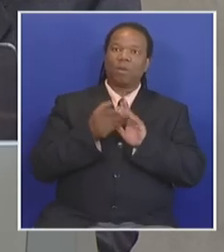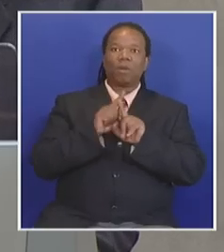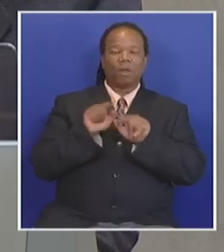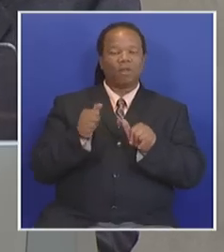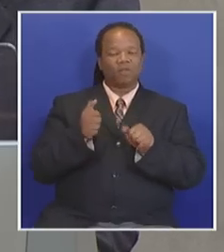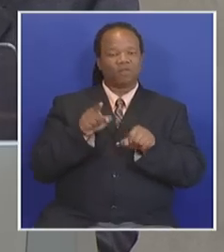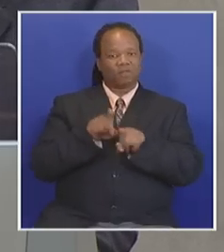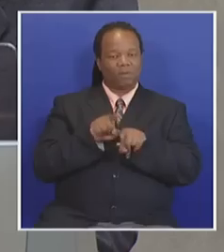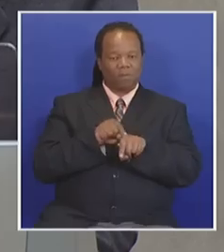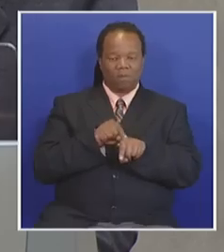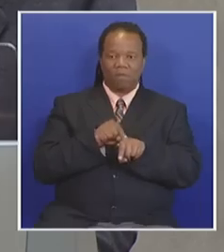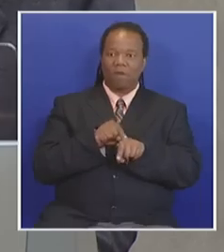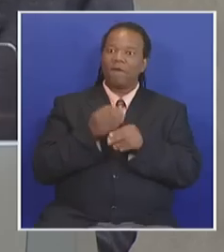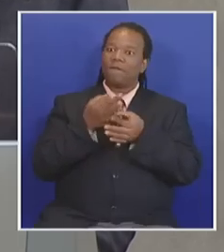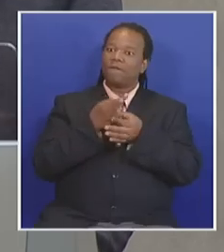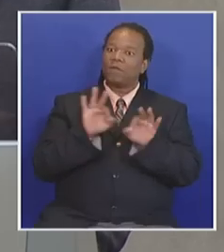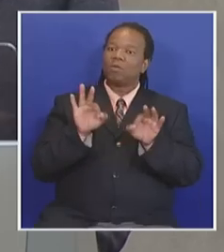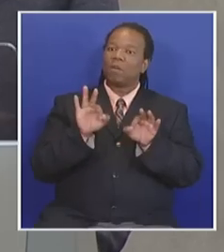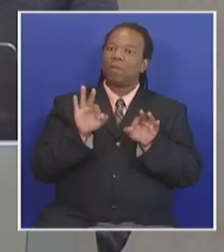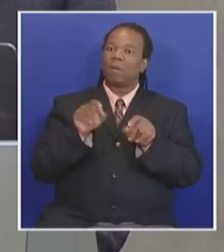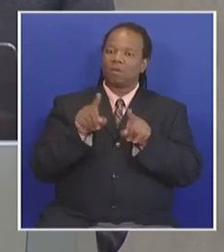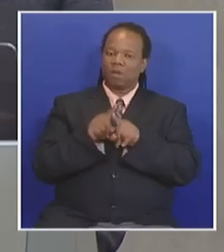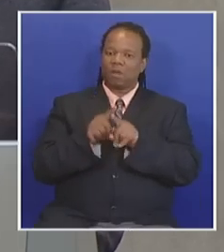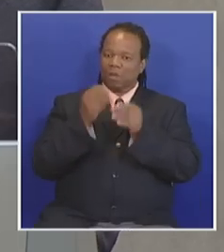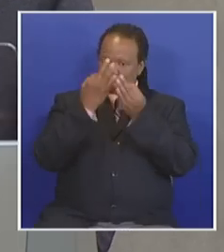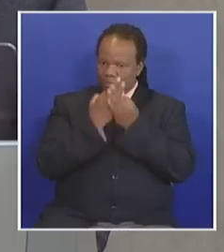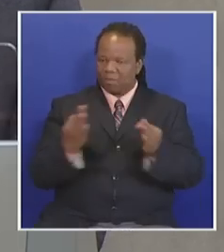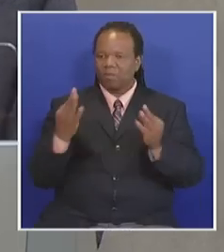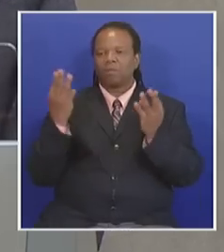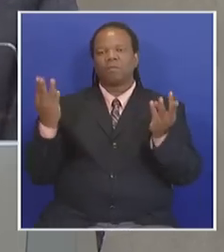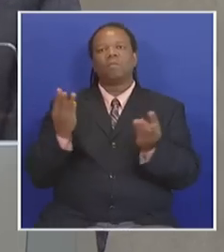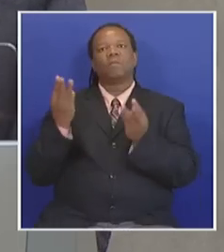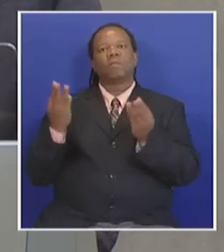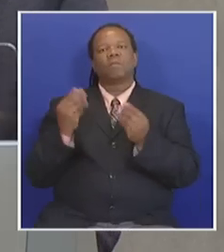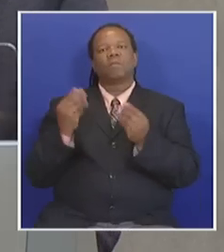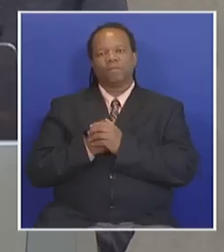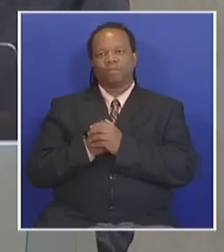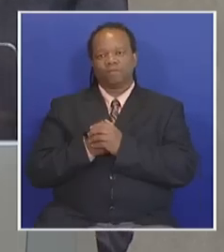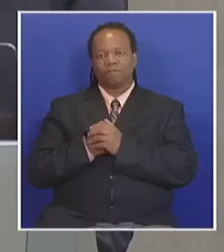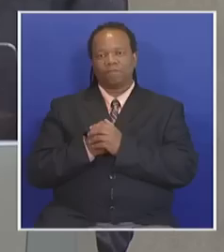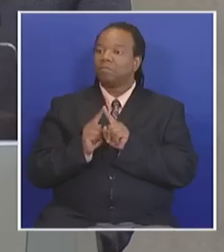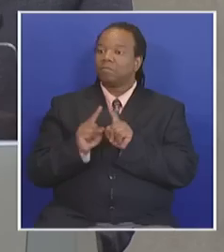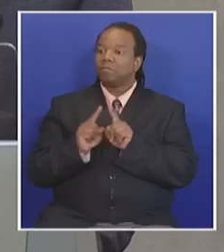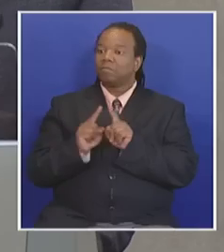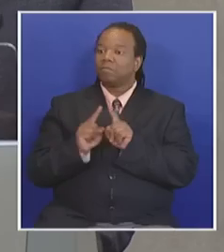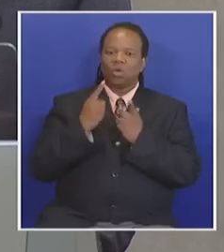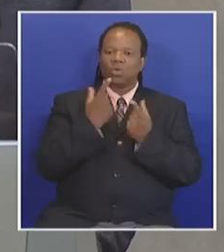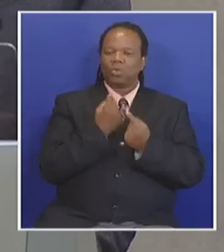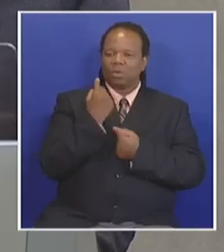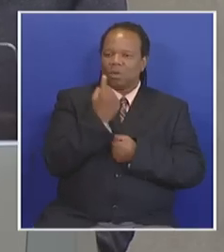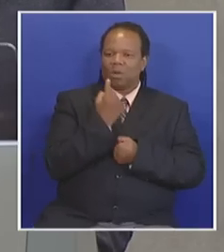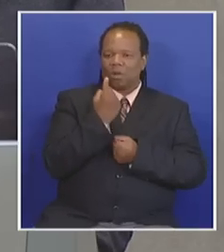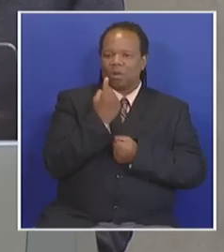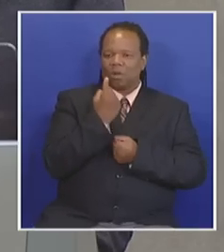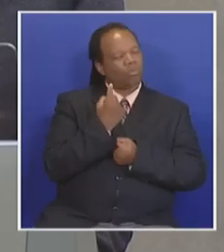an irrevocable mark. Alone, we cannot achieve all this